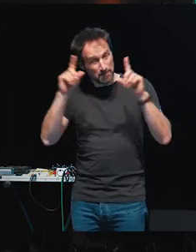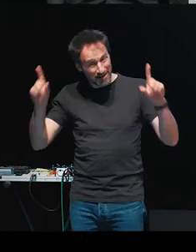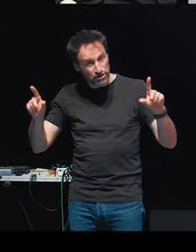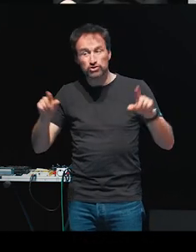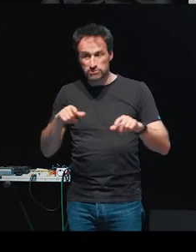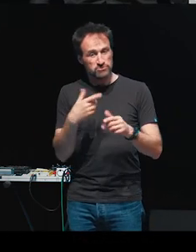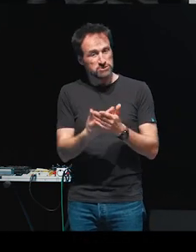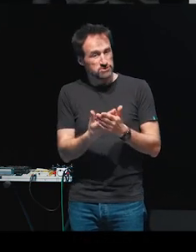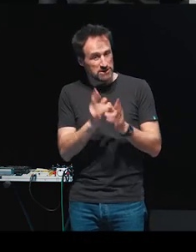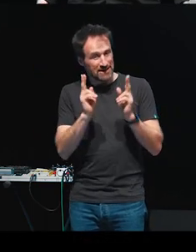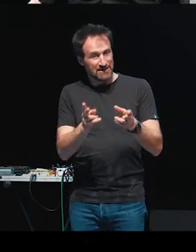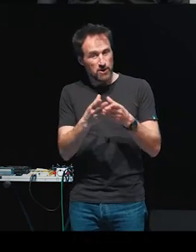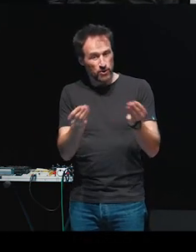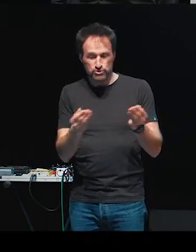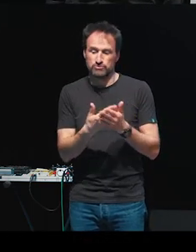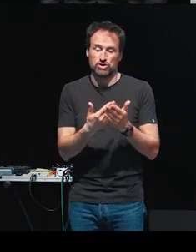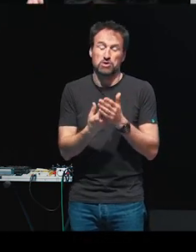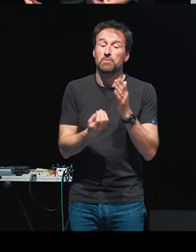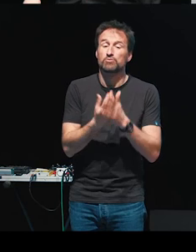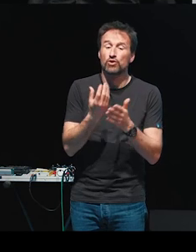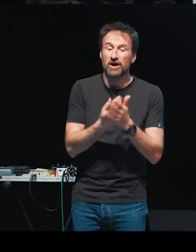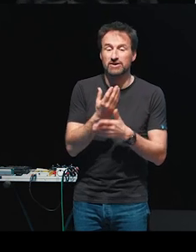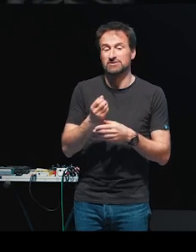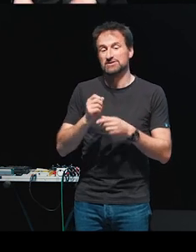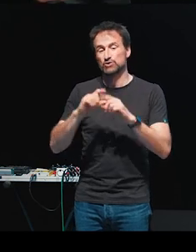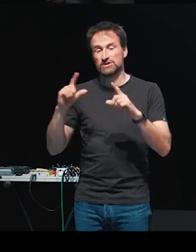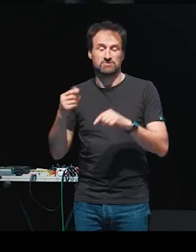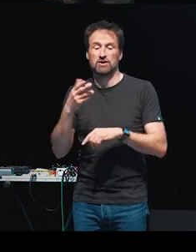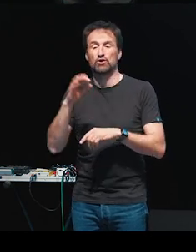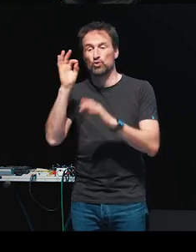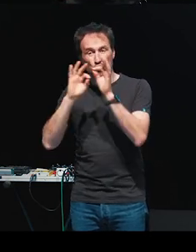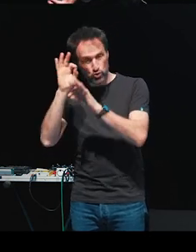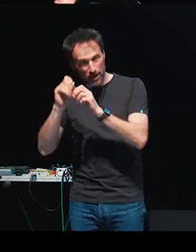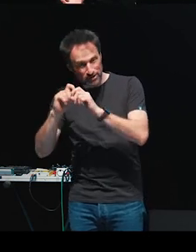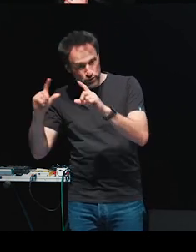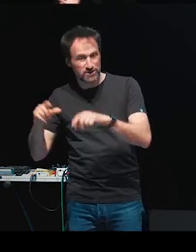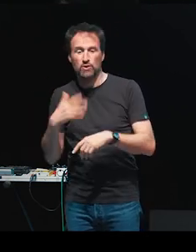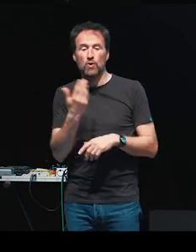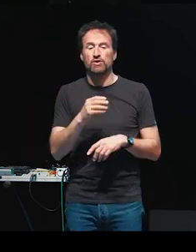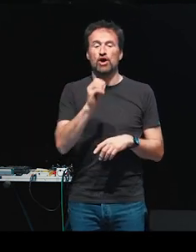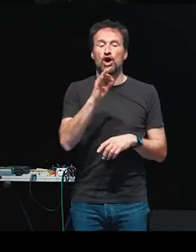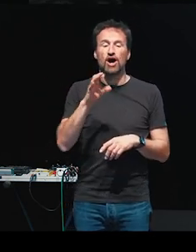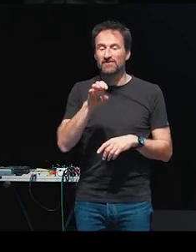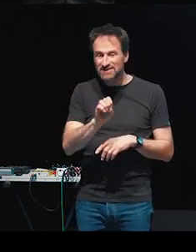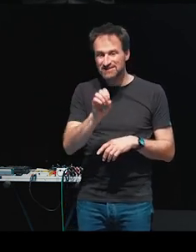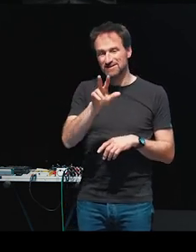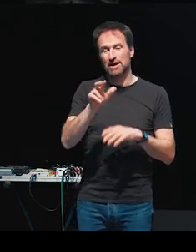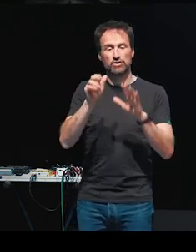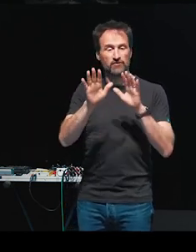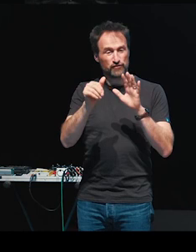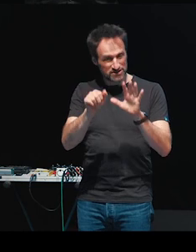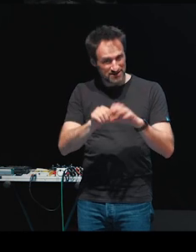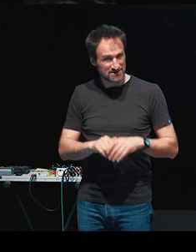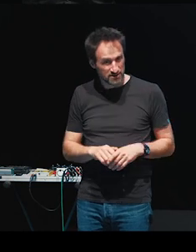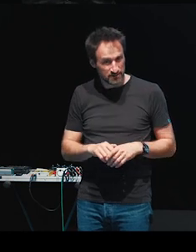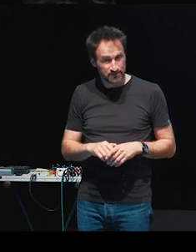Especially for product suites like the Google Suite or Office 365. When you look at the Google Suite, you have something like